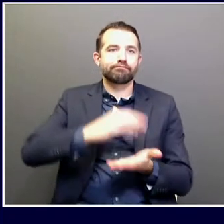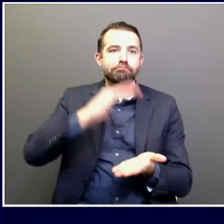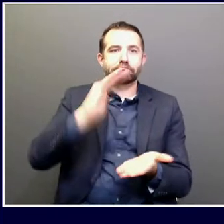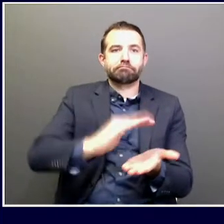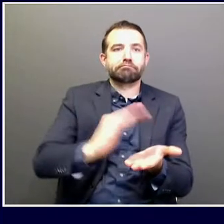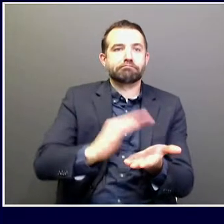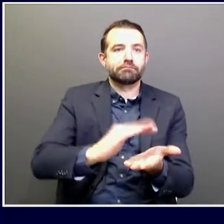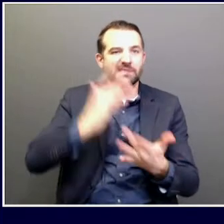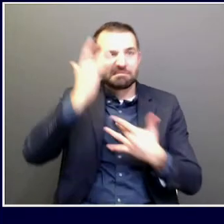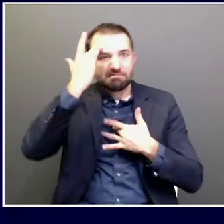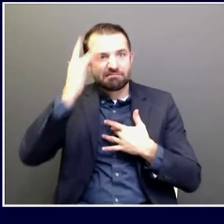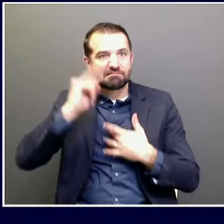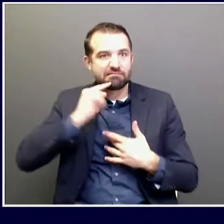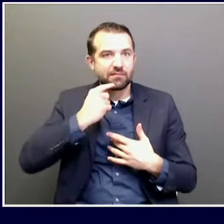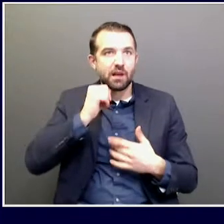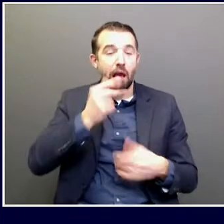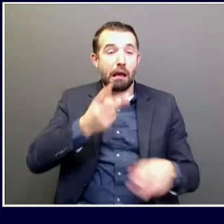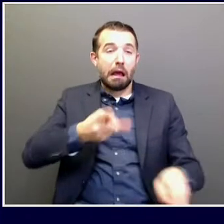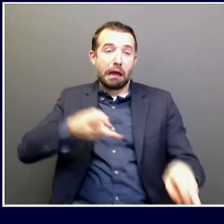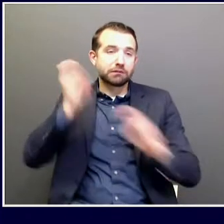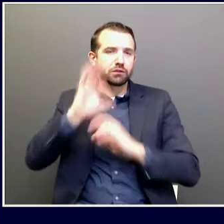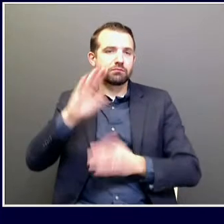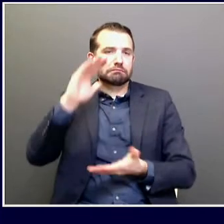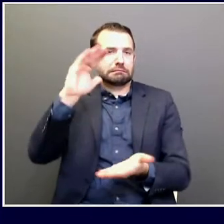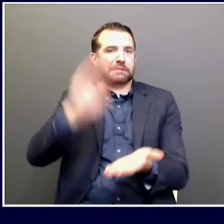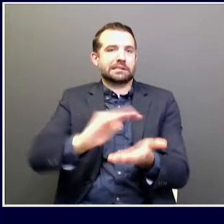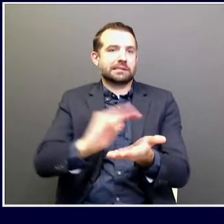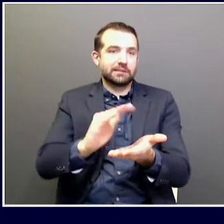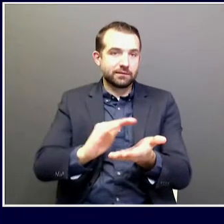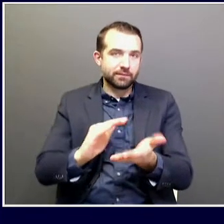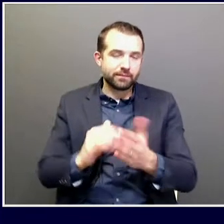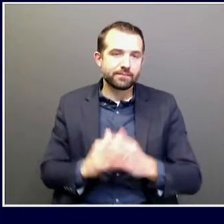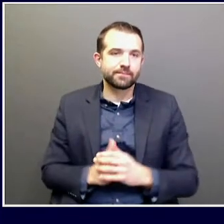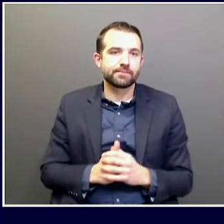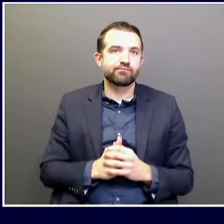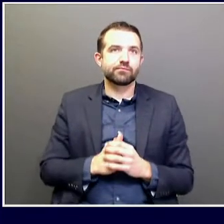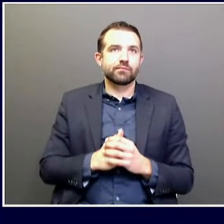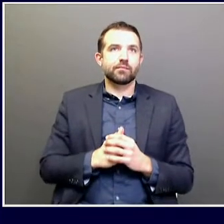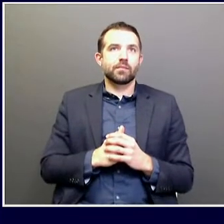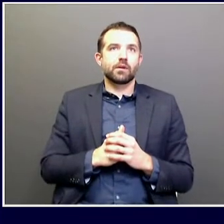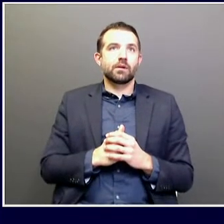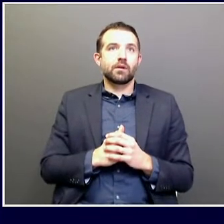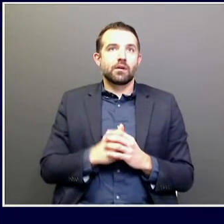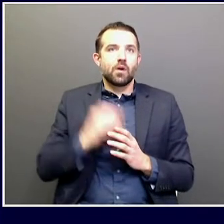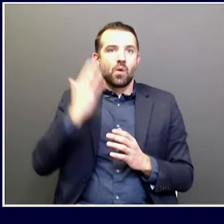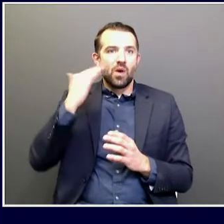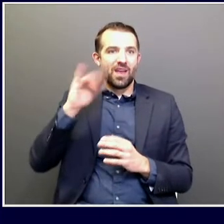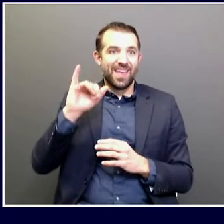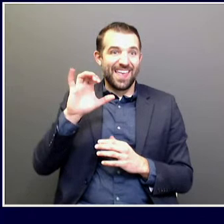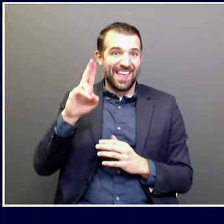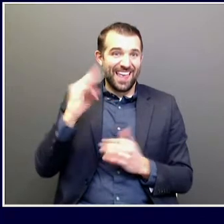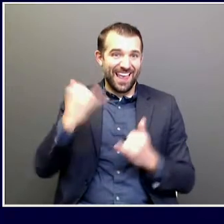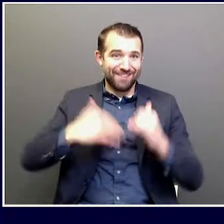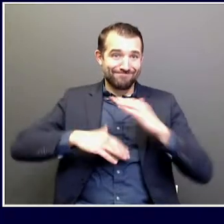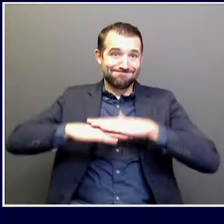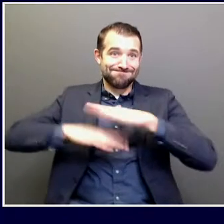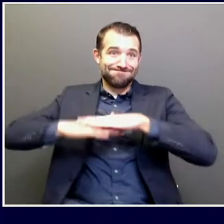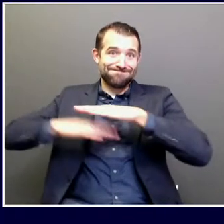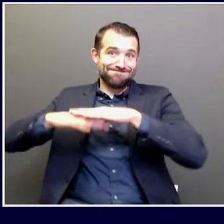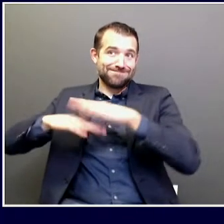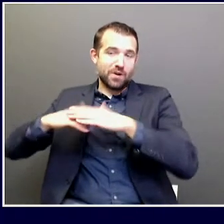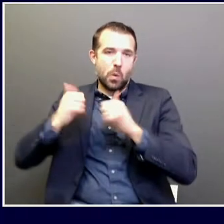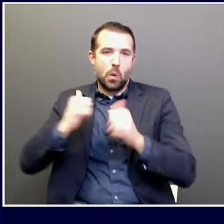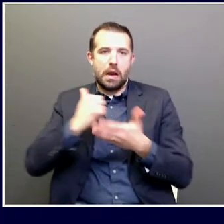from COVID-19, keeping them out of critical care and preserving our ICU capacity. So those 2 major things are what we